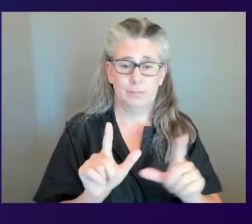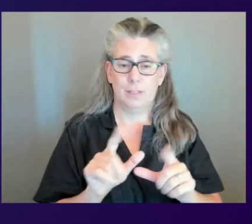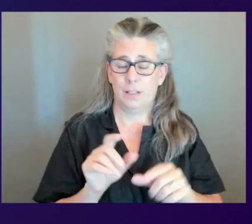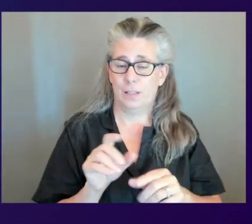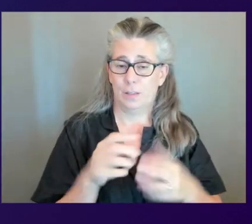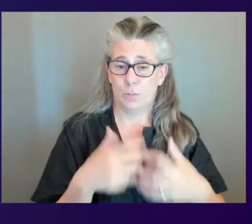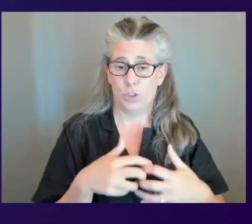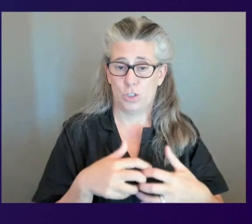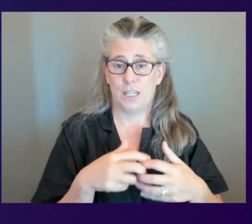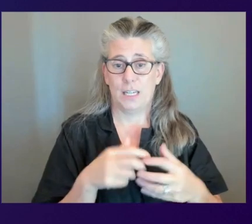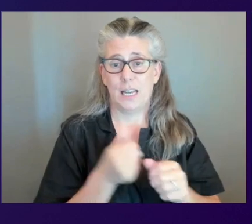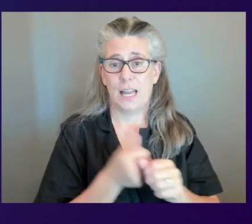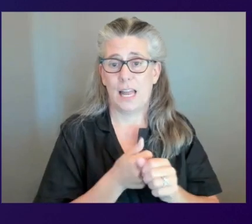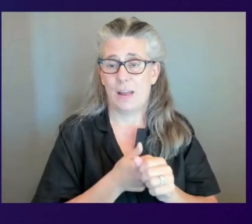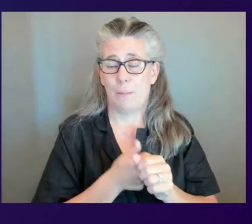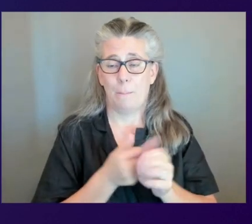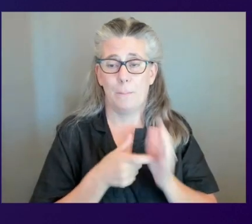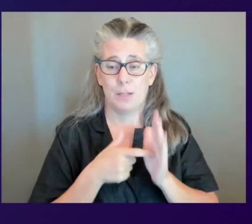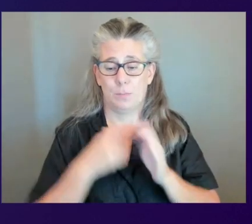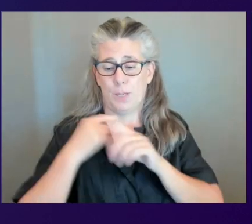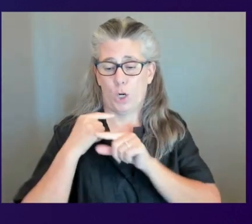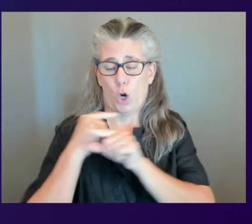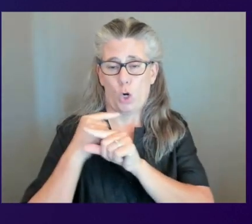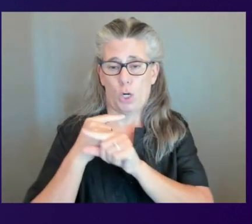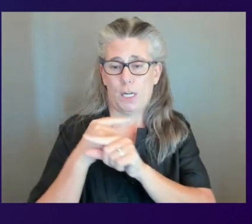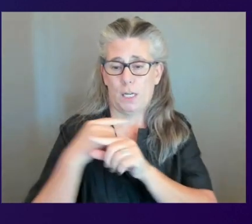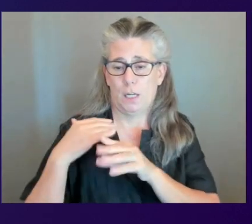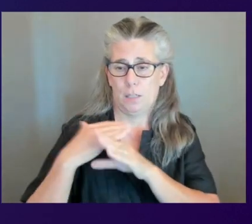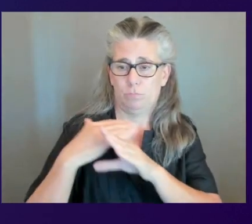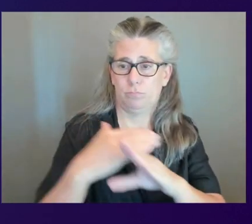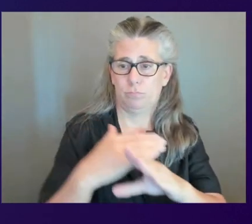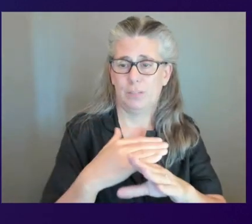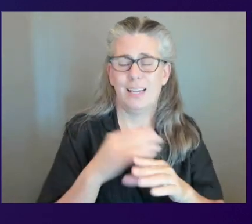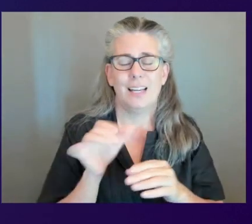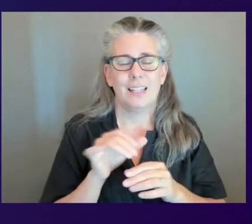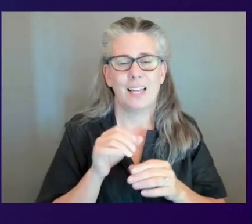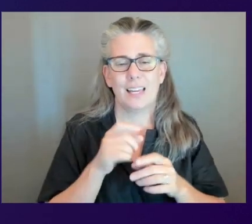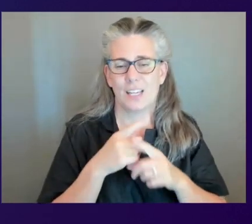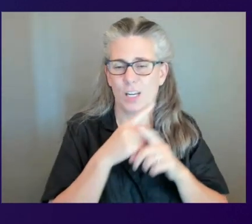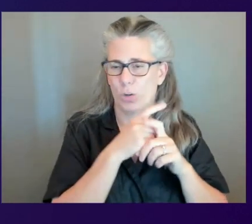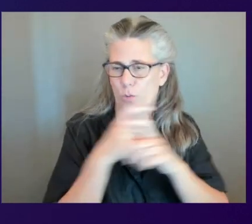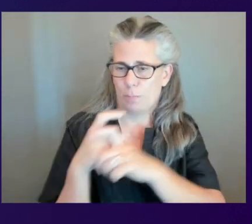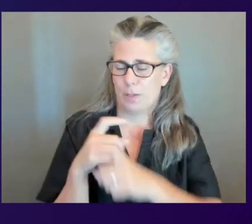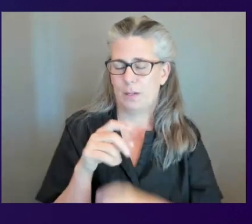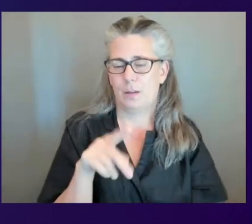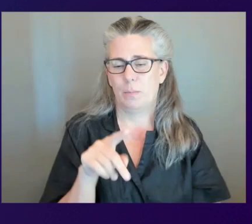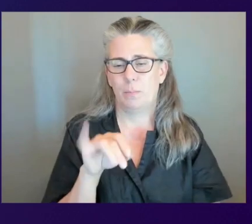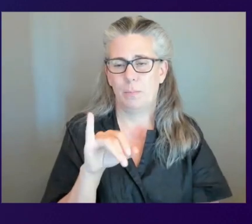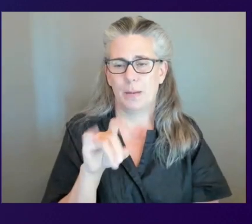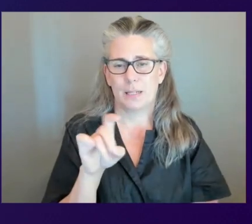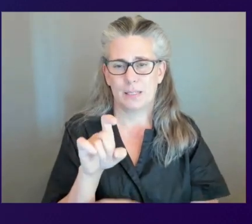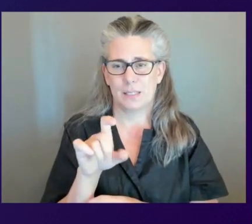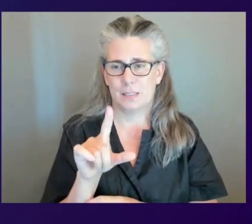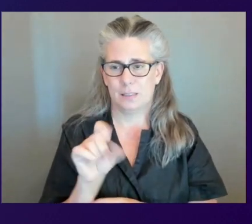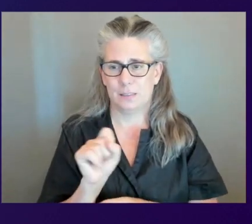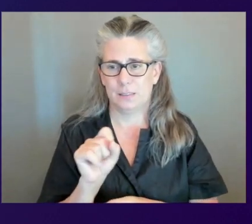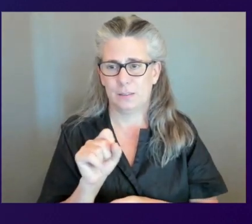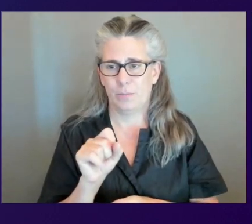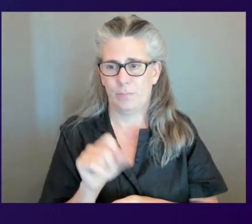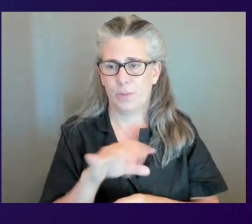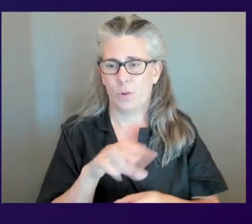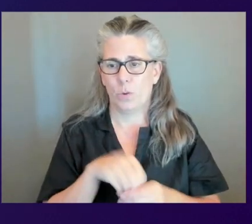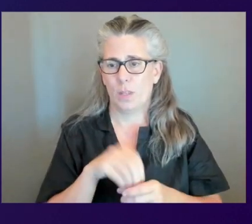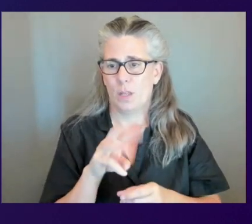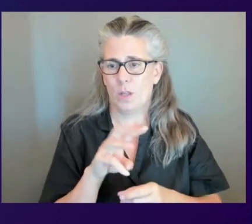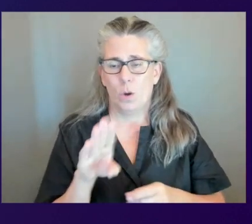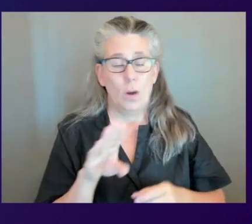So it sounds like an encrypted pixels in a app stream or Workspaces web could help with that. Absolutely.